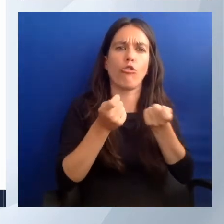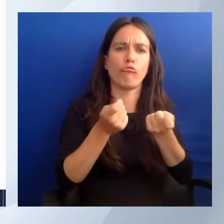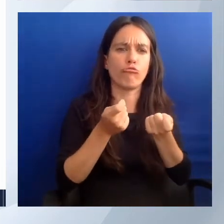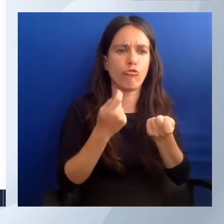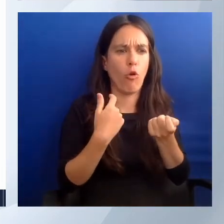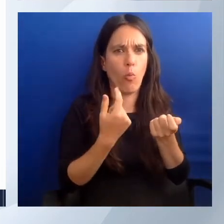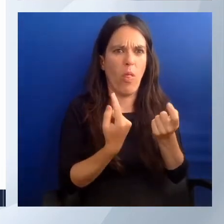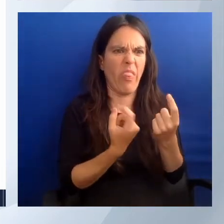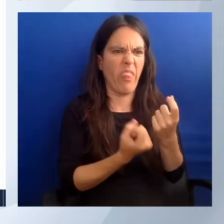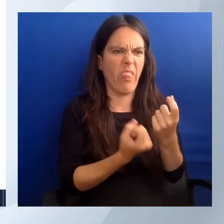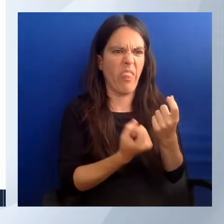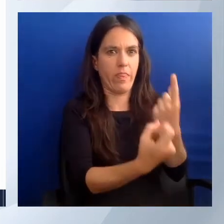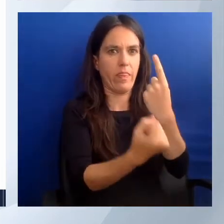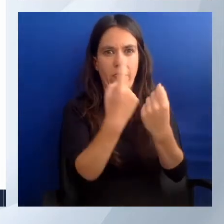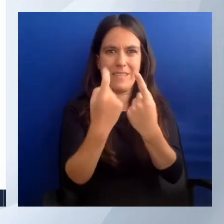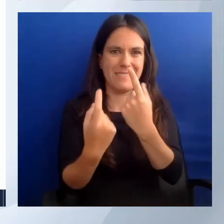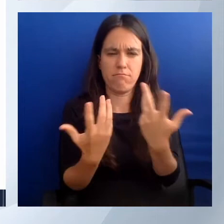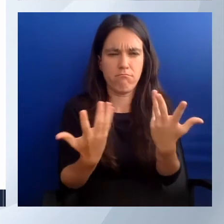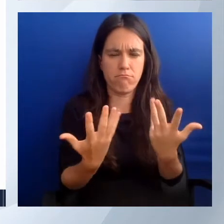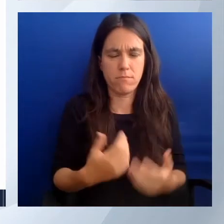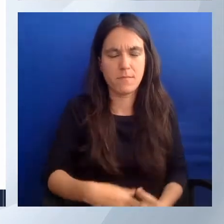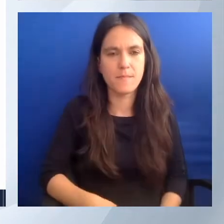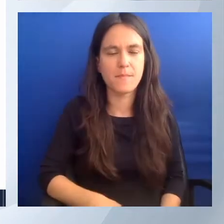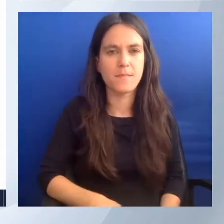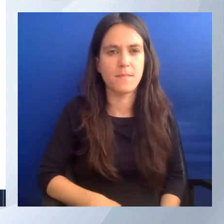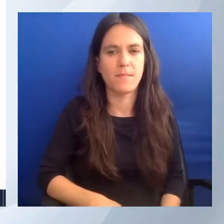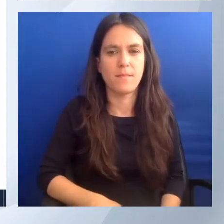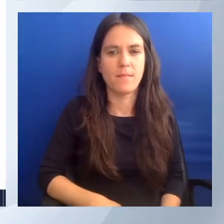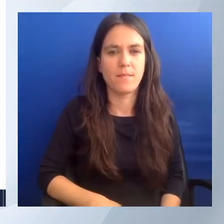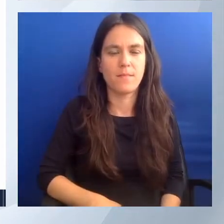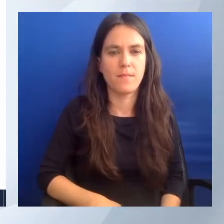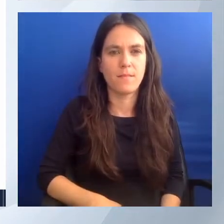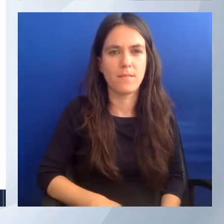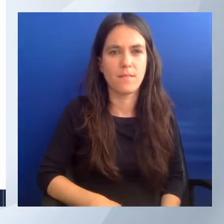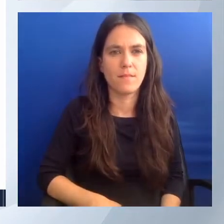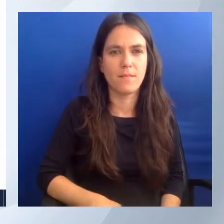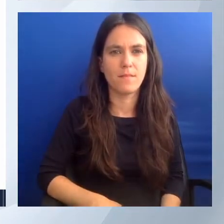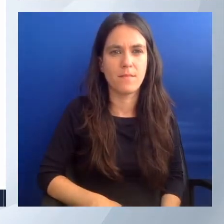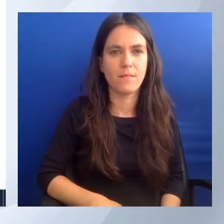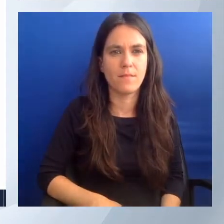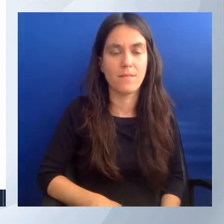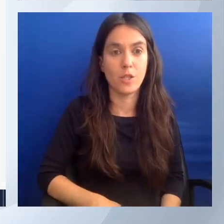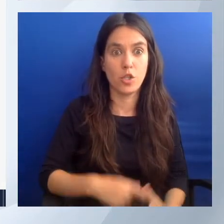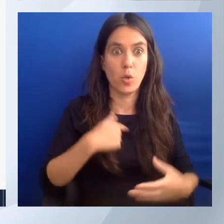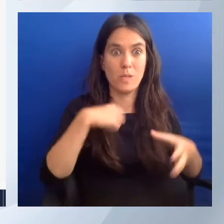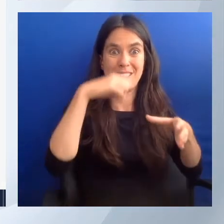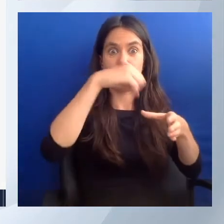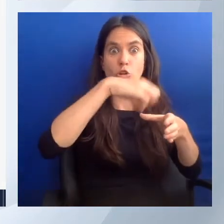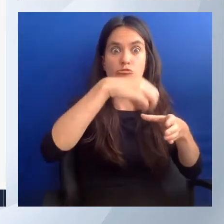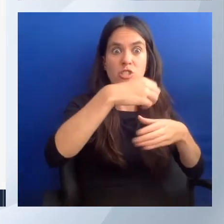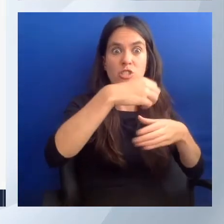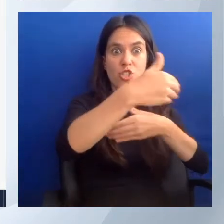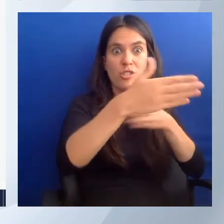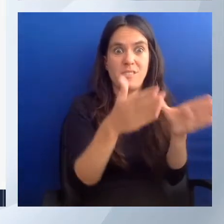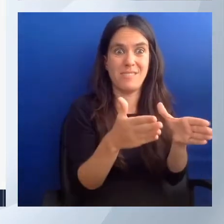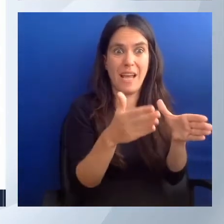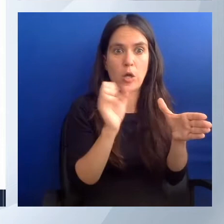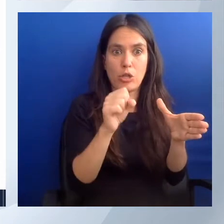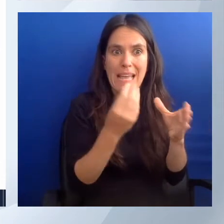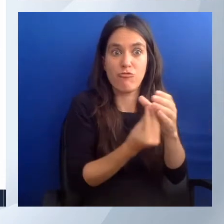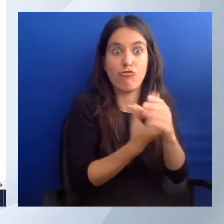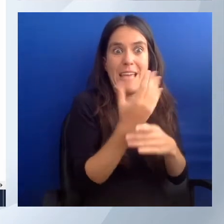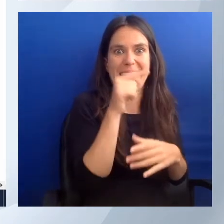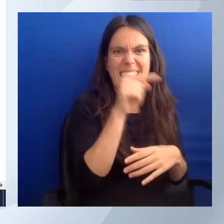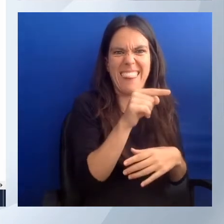with. Now, what you can do is you can go to your storage account and you can create anything there. So let